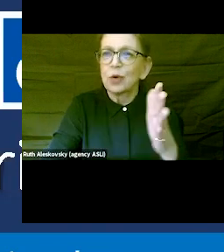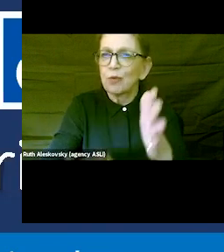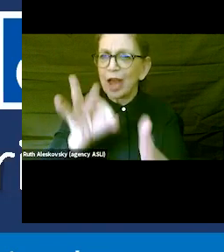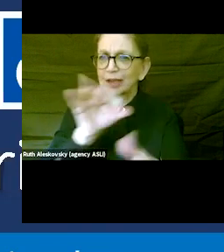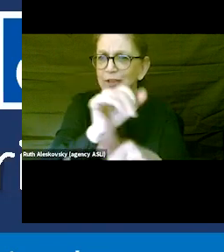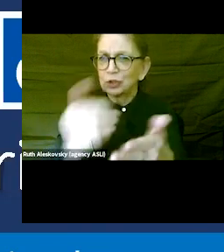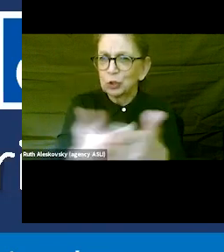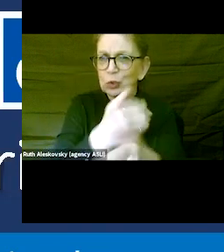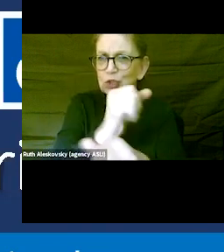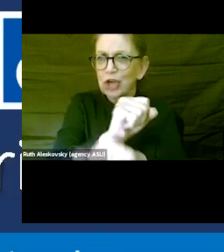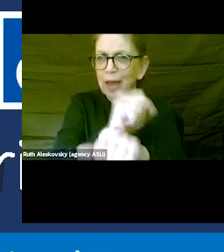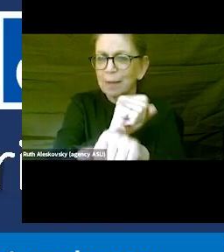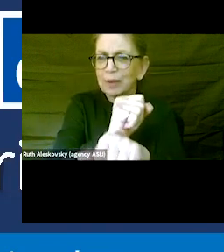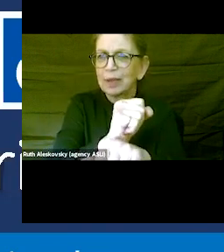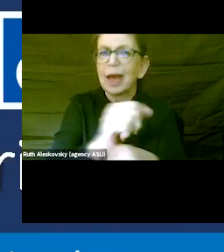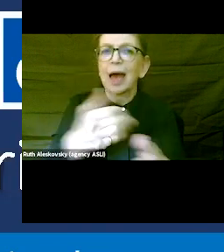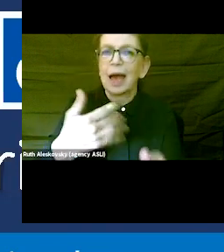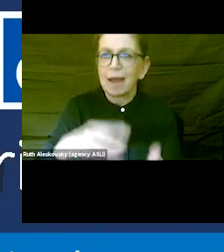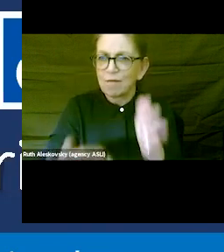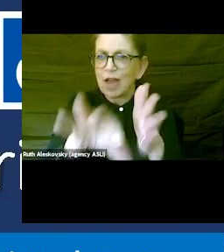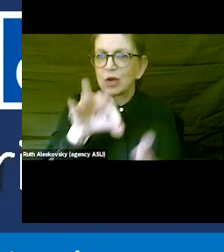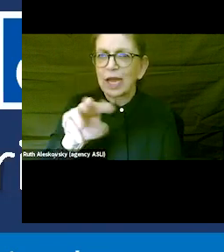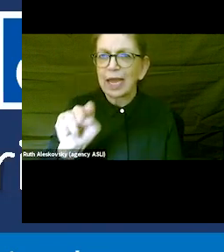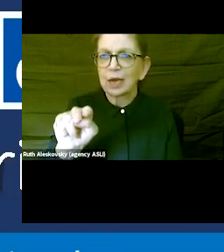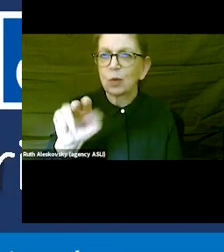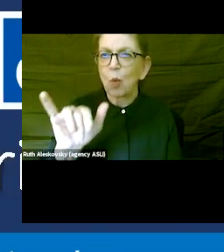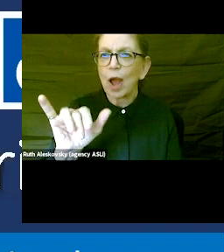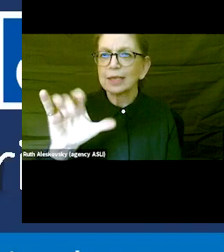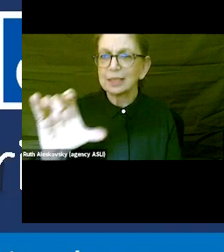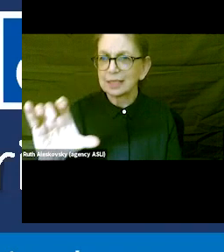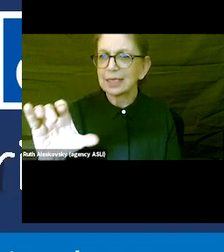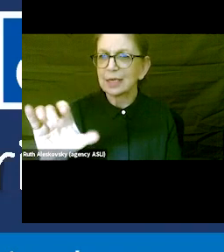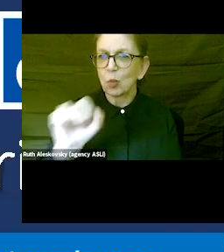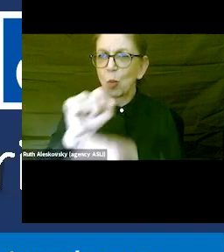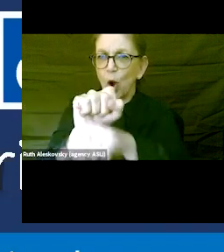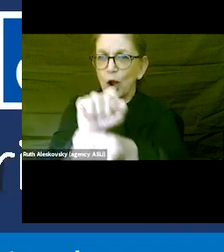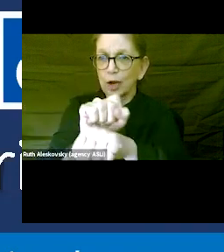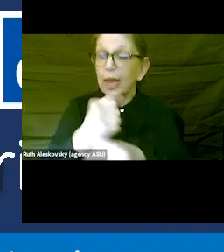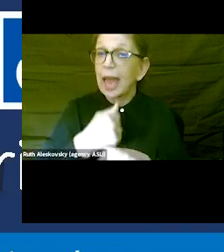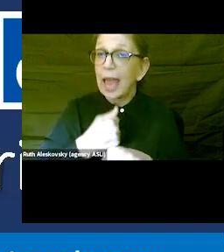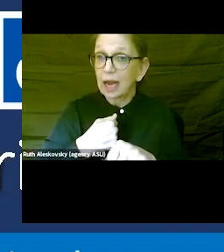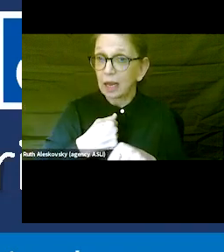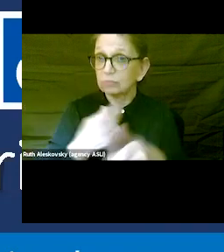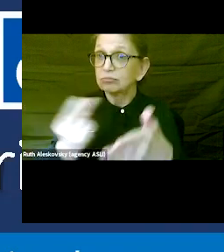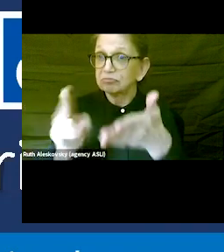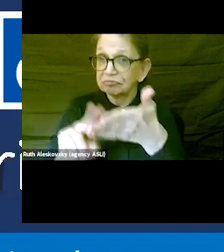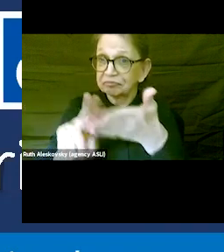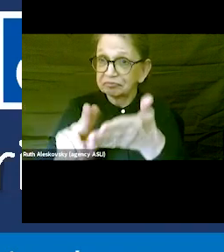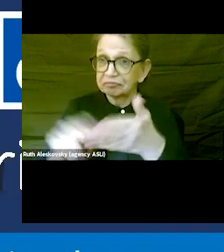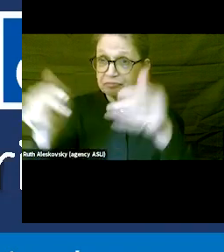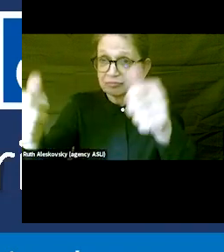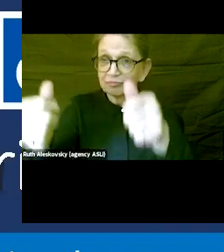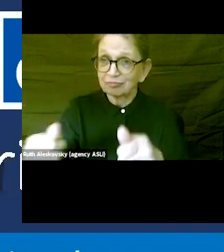Work. I filled out an a job seeker referral form, and there goes my